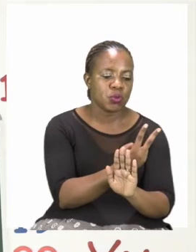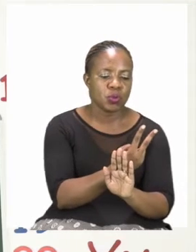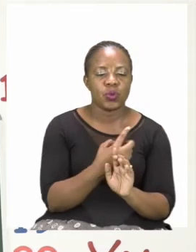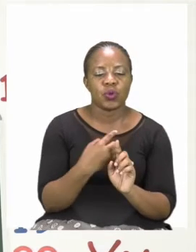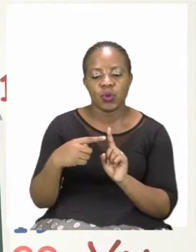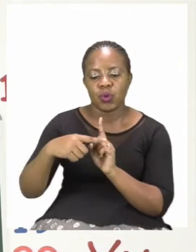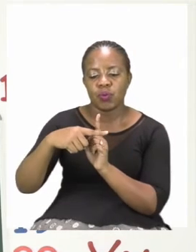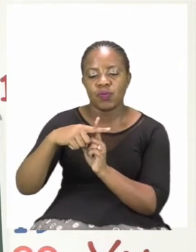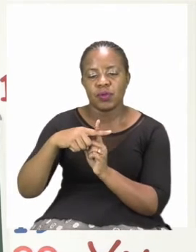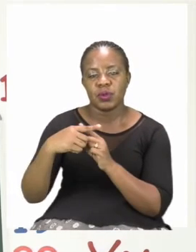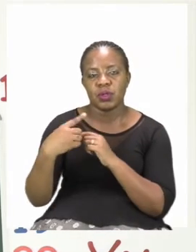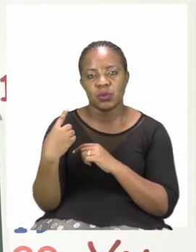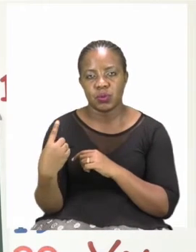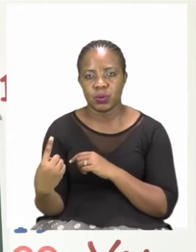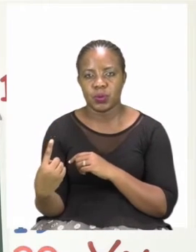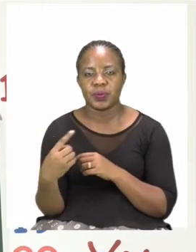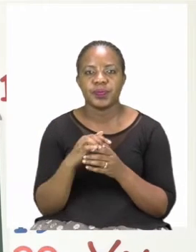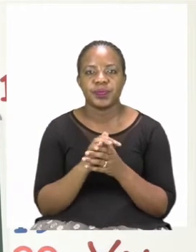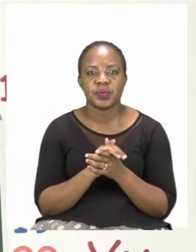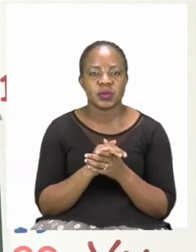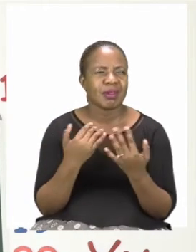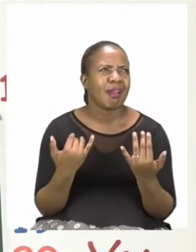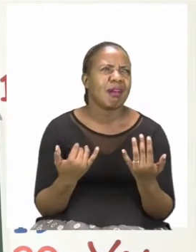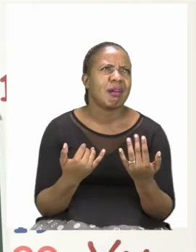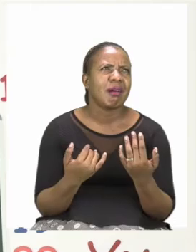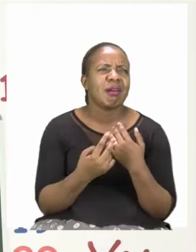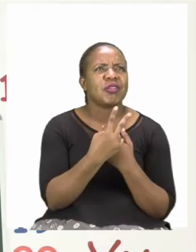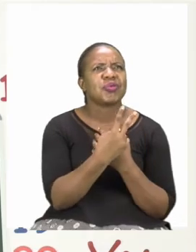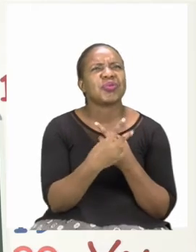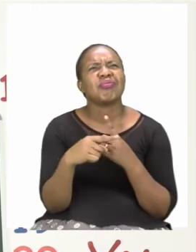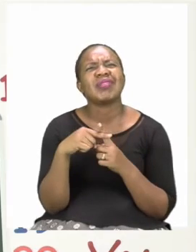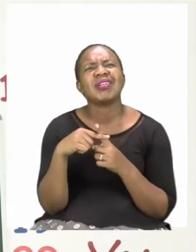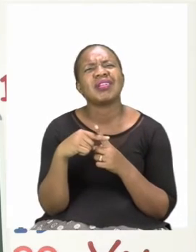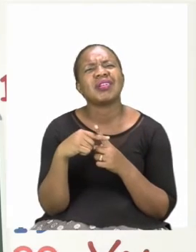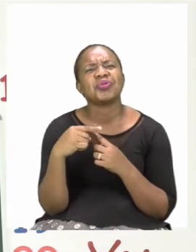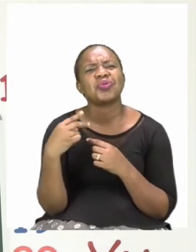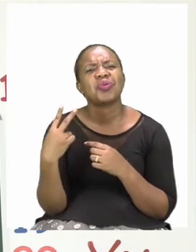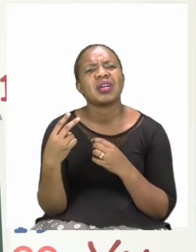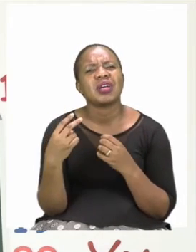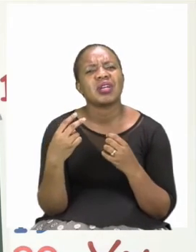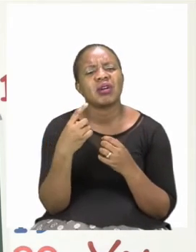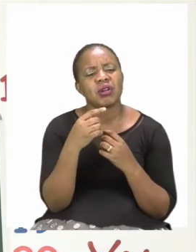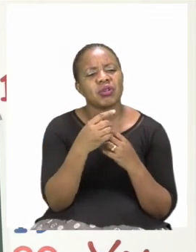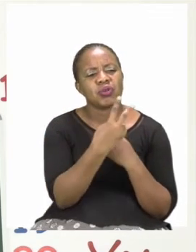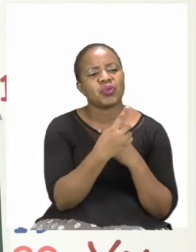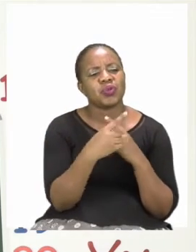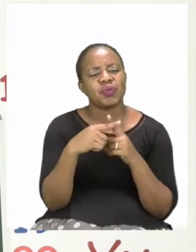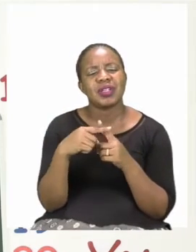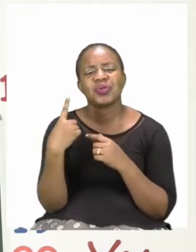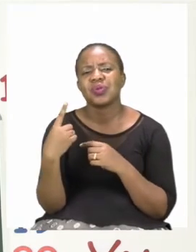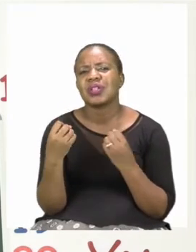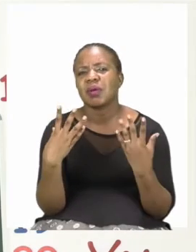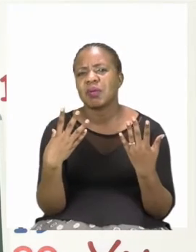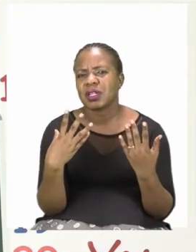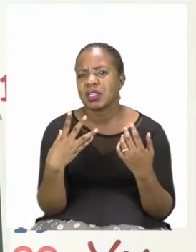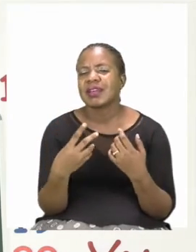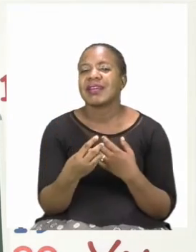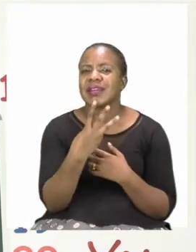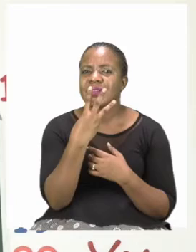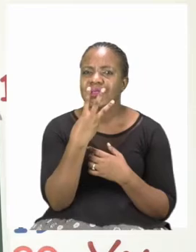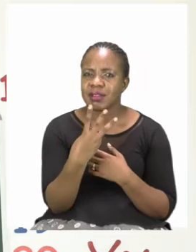away. Yay! Good job, everyone. Now we are ready.